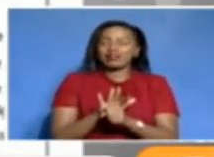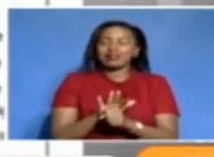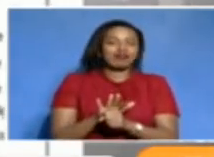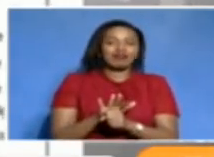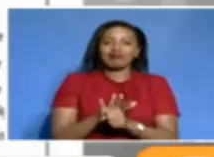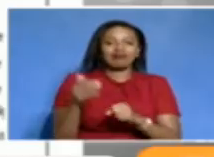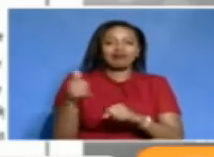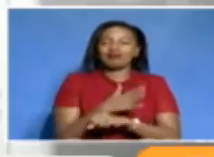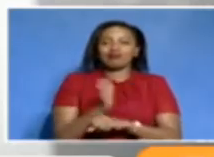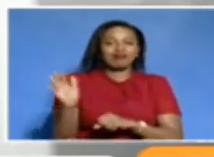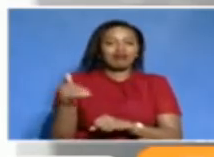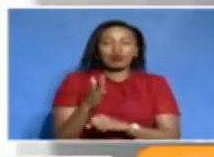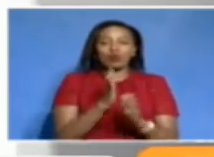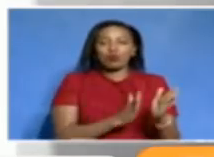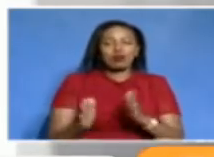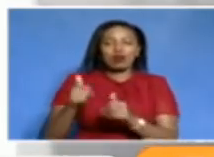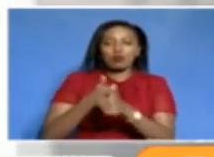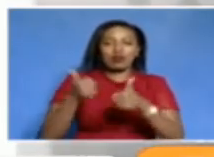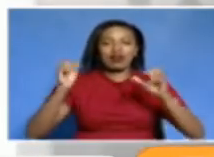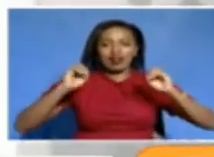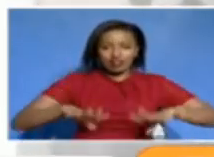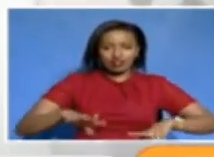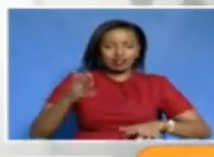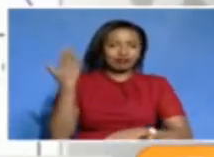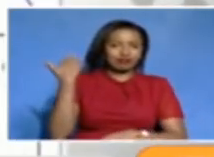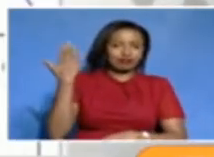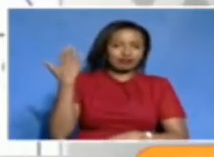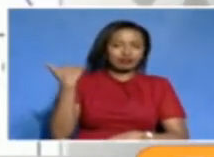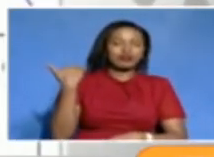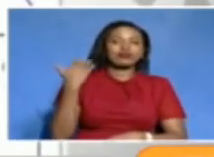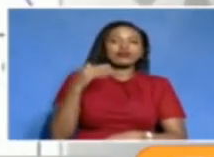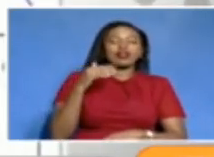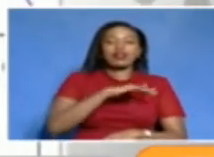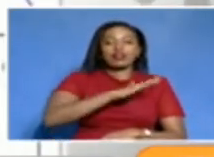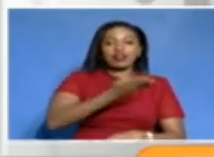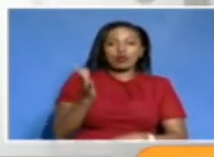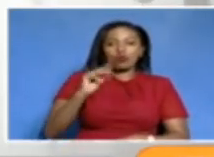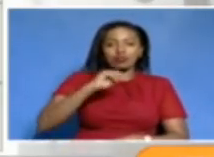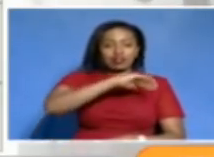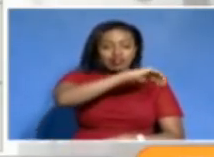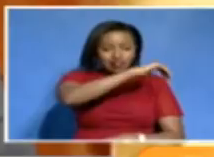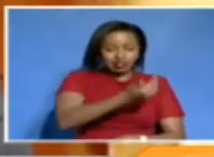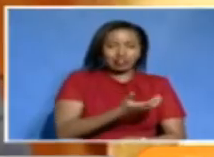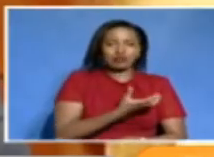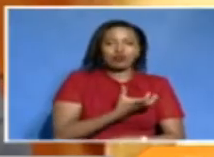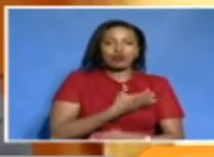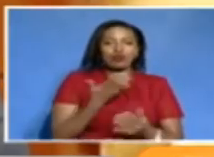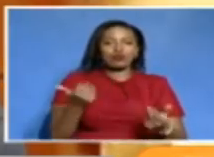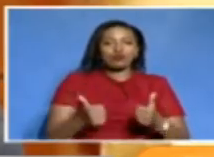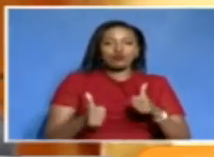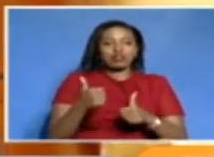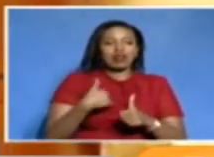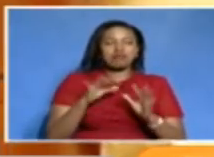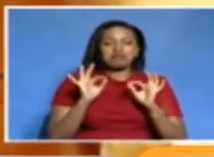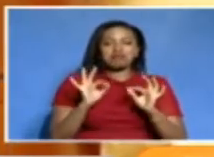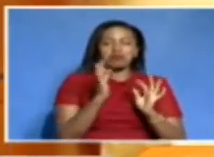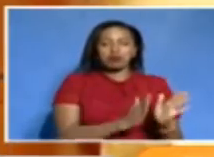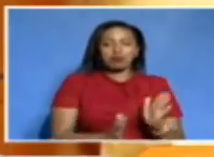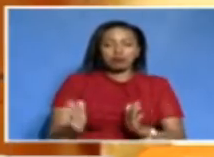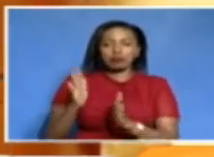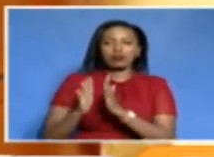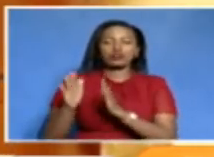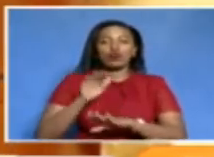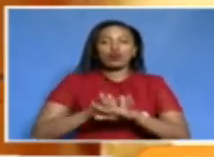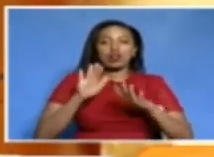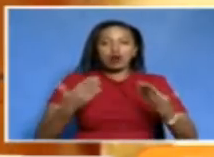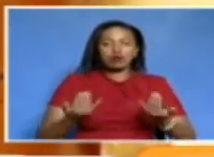Nairobi Integrated Urban Plan that laid out a detailed process for decongesting the city. It was agreed upon all stakeholders, the technical